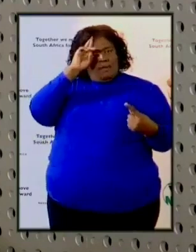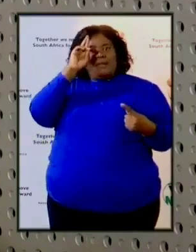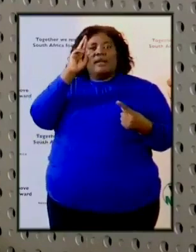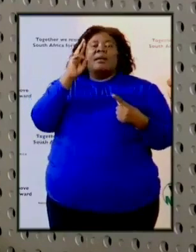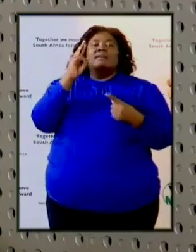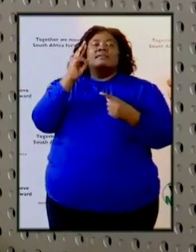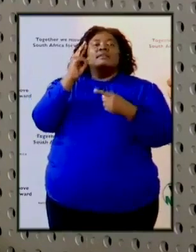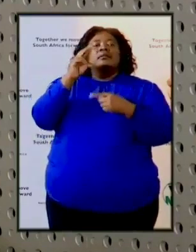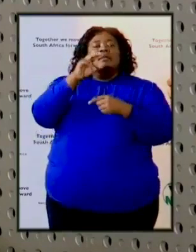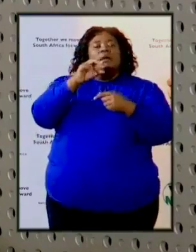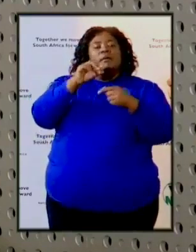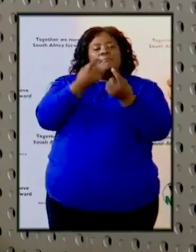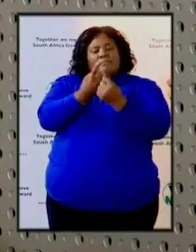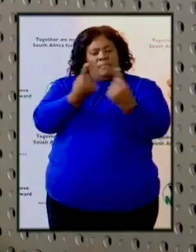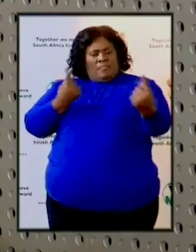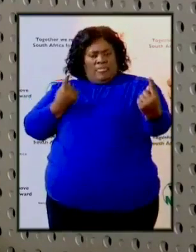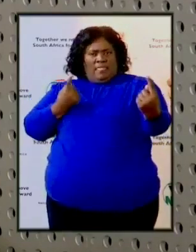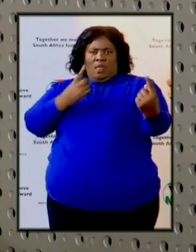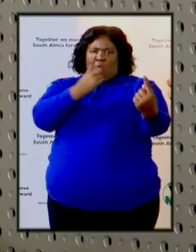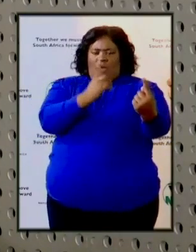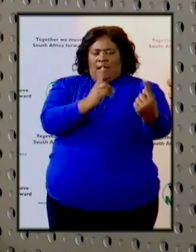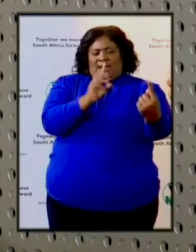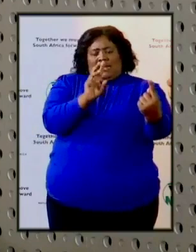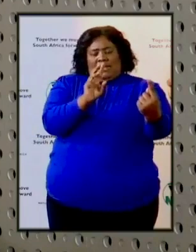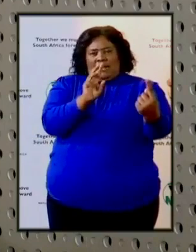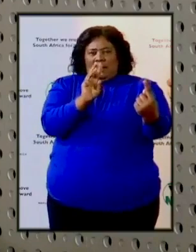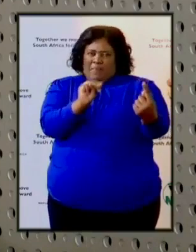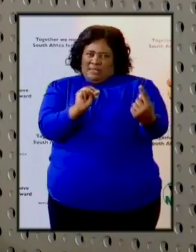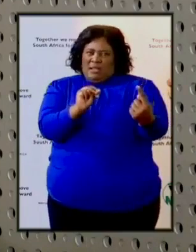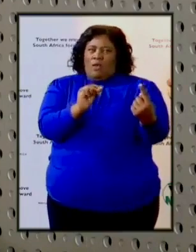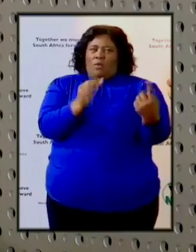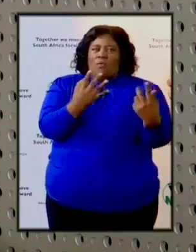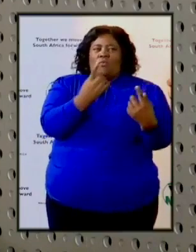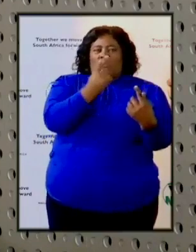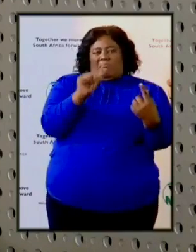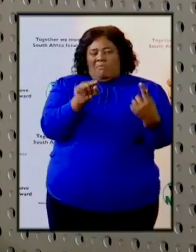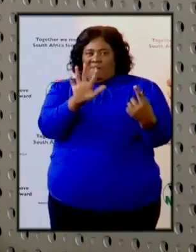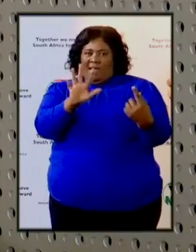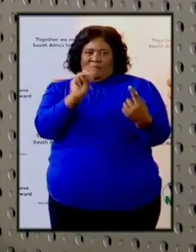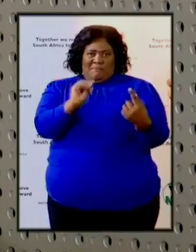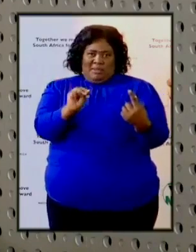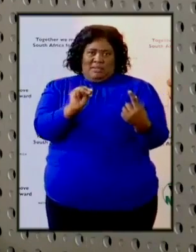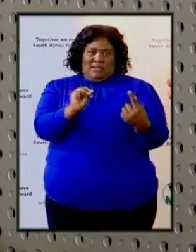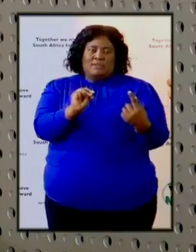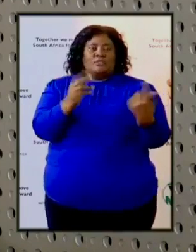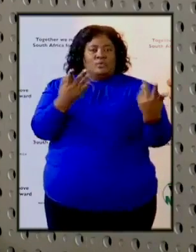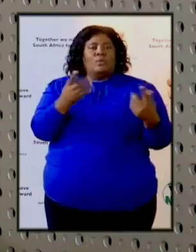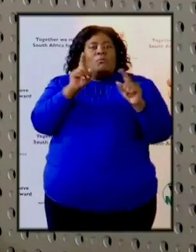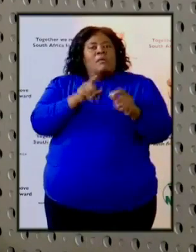distancing, and we also need to limit then the time.